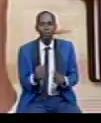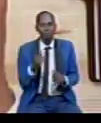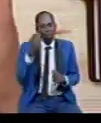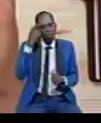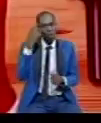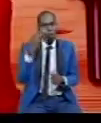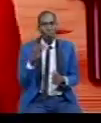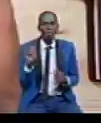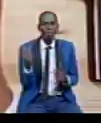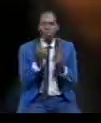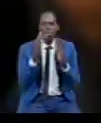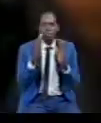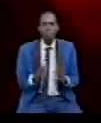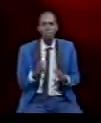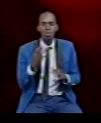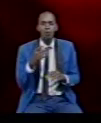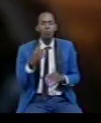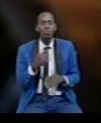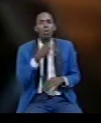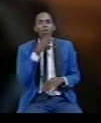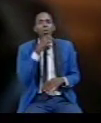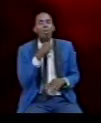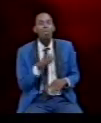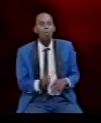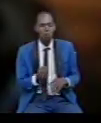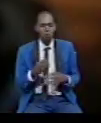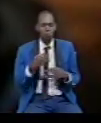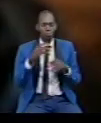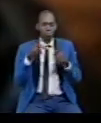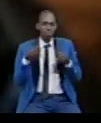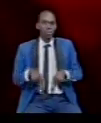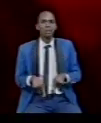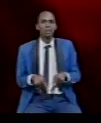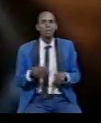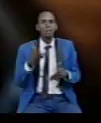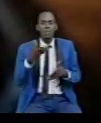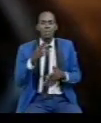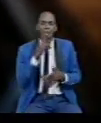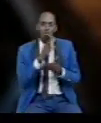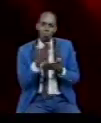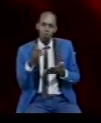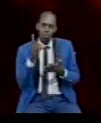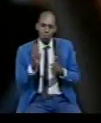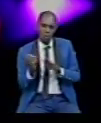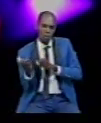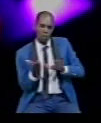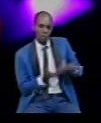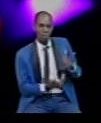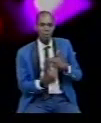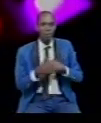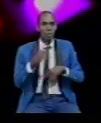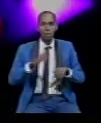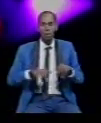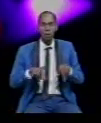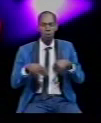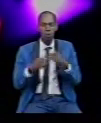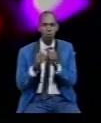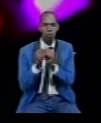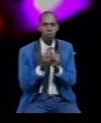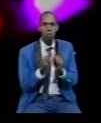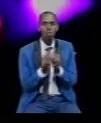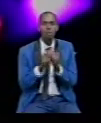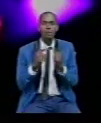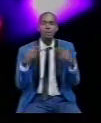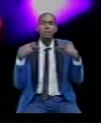sinner, of the old creature. There are things you have to leave behind. You cannot take the yoke with the